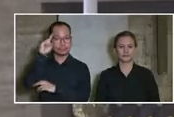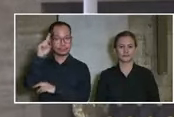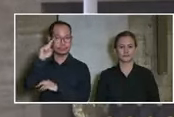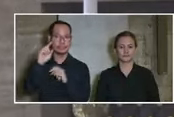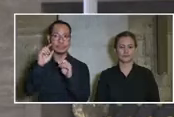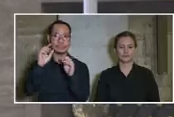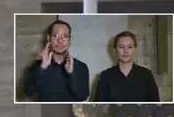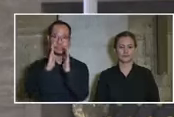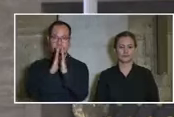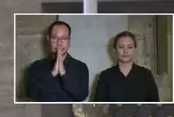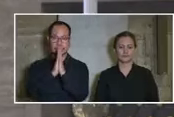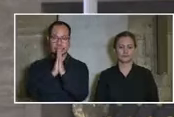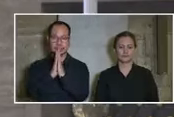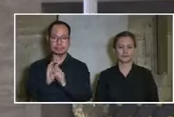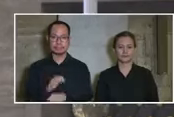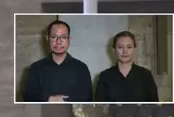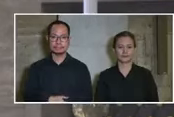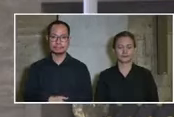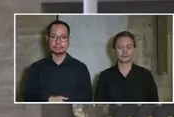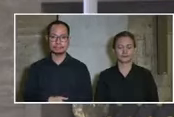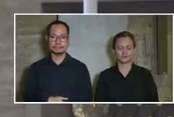blessing.